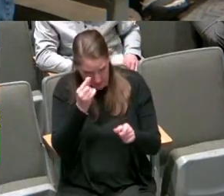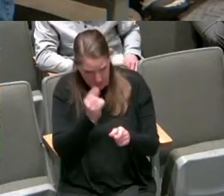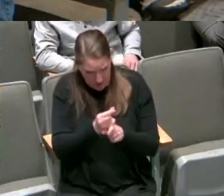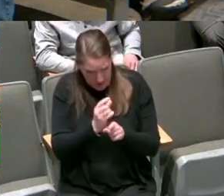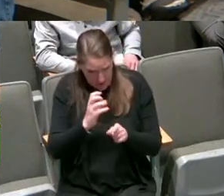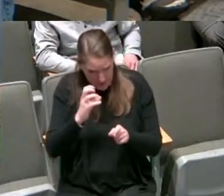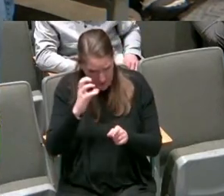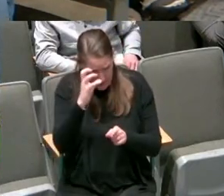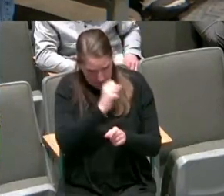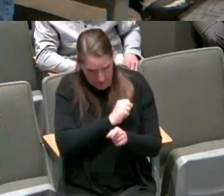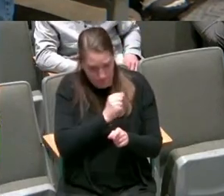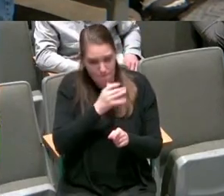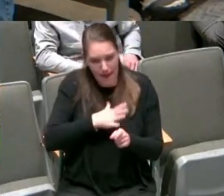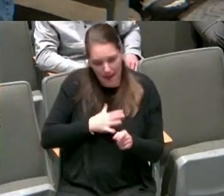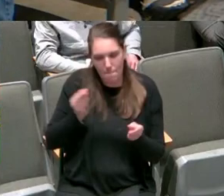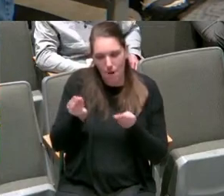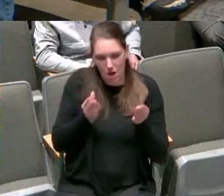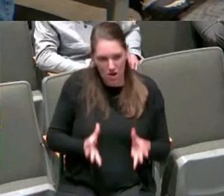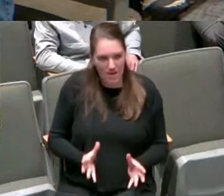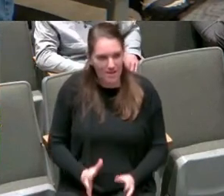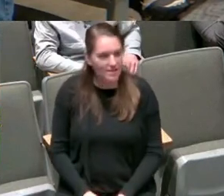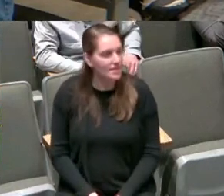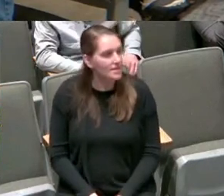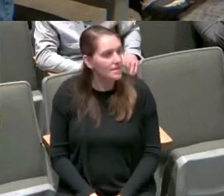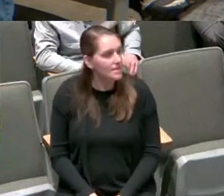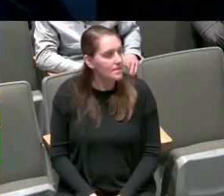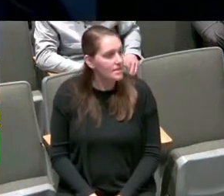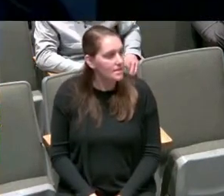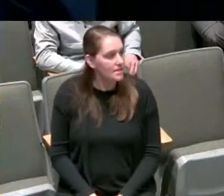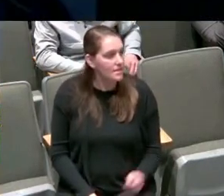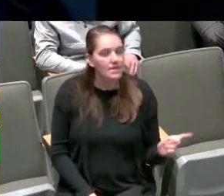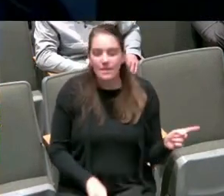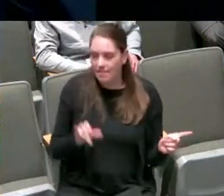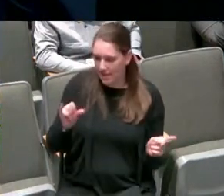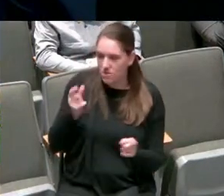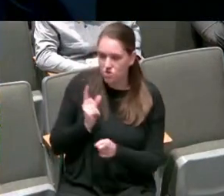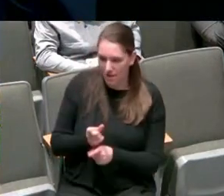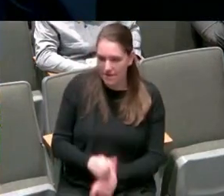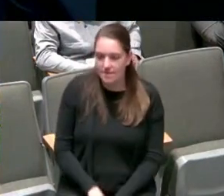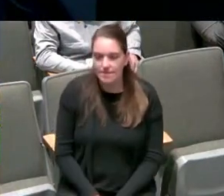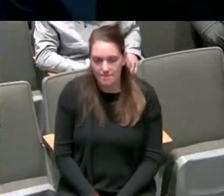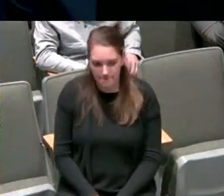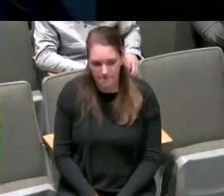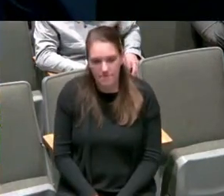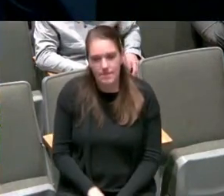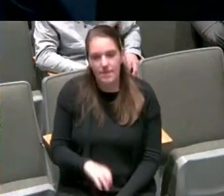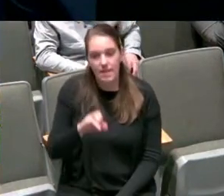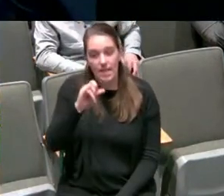assumption Madam moderator that is that is correct that